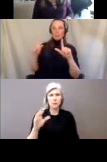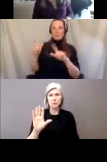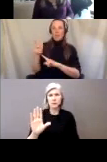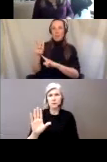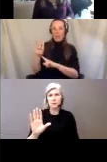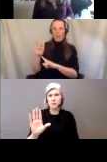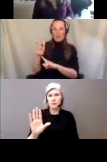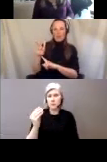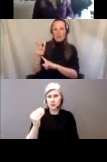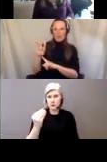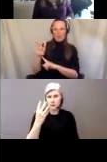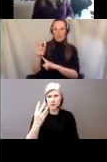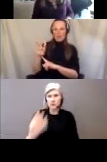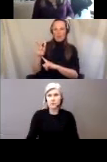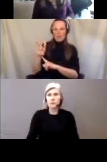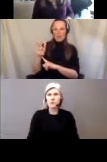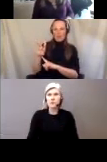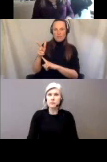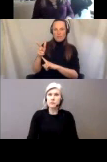Oh.